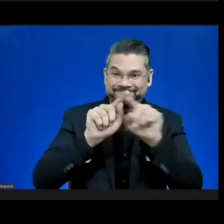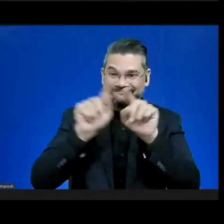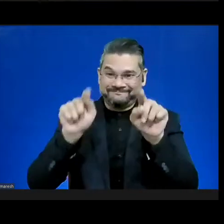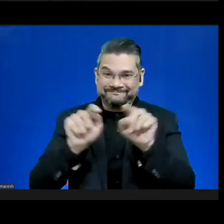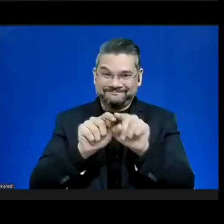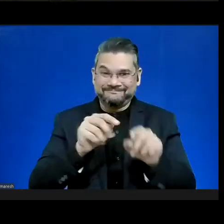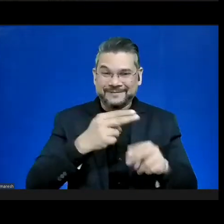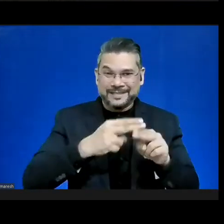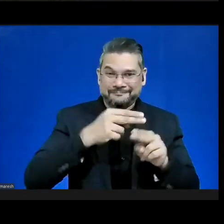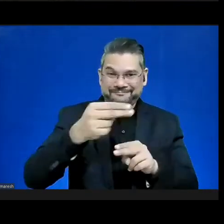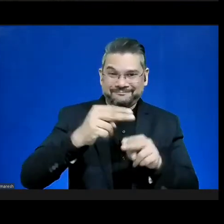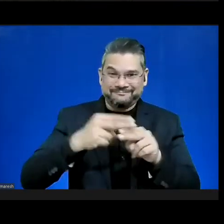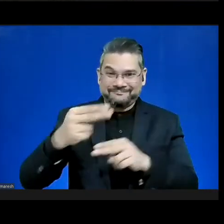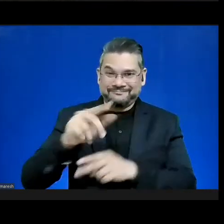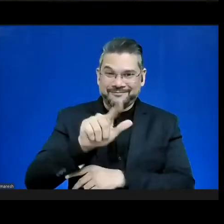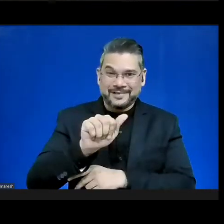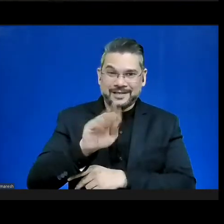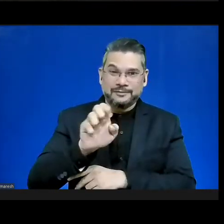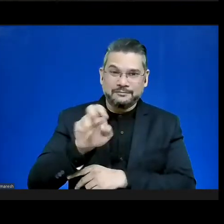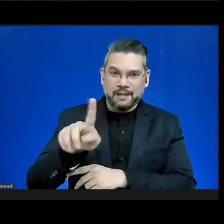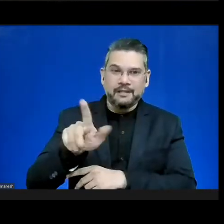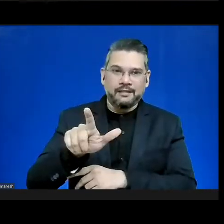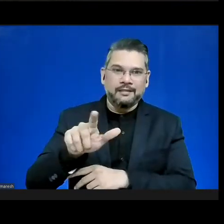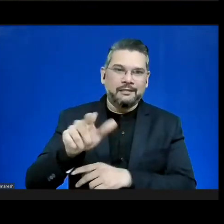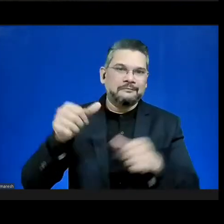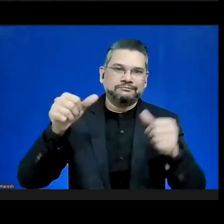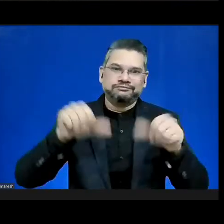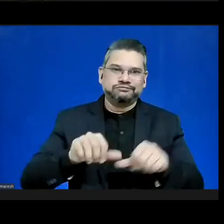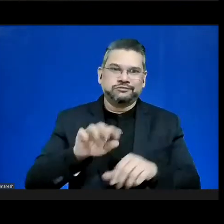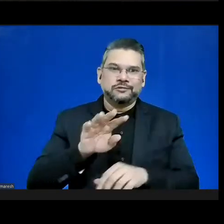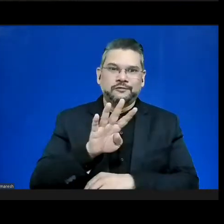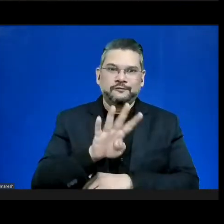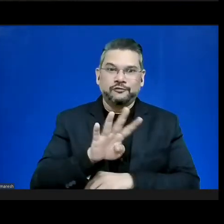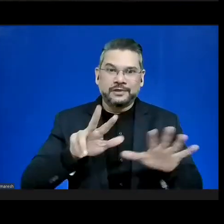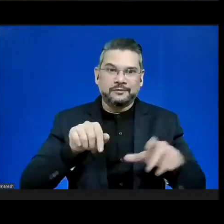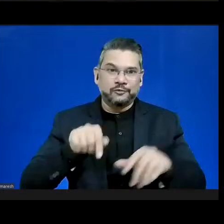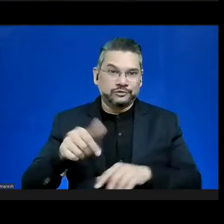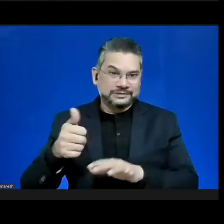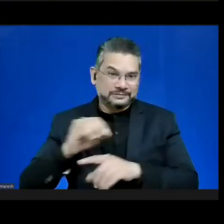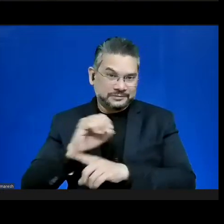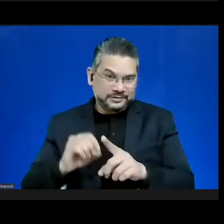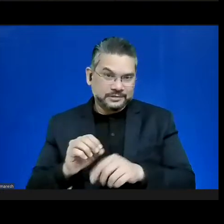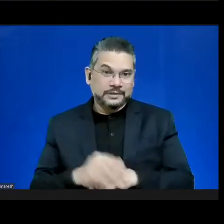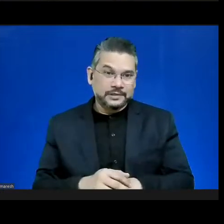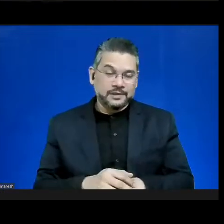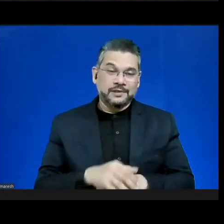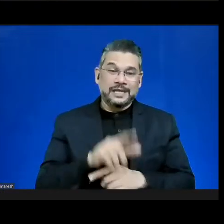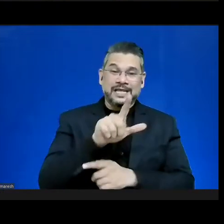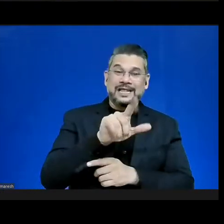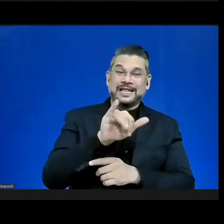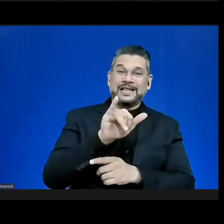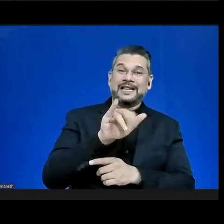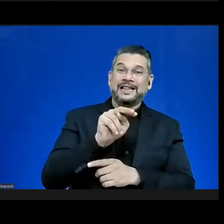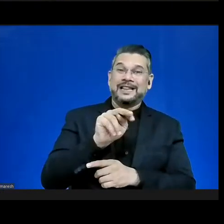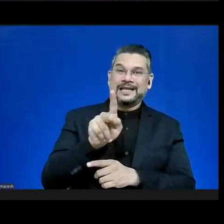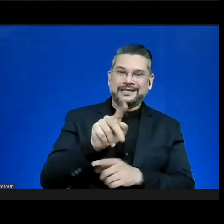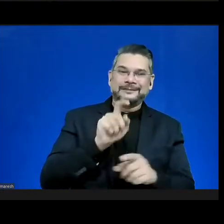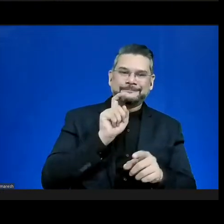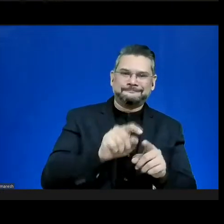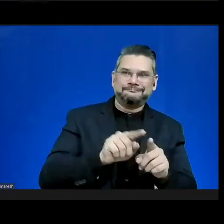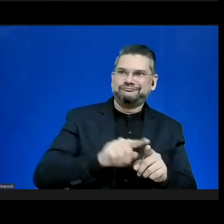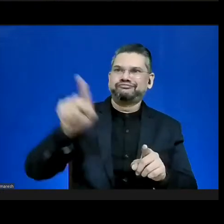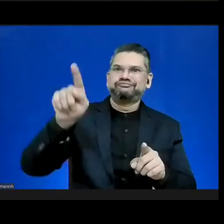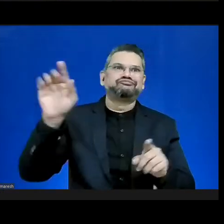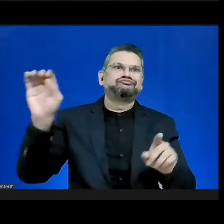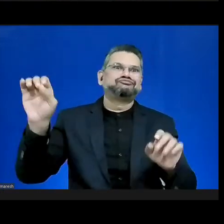high figure, that is there of 48.6. Empty links. So you will find that many of those, there are broken links and other